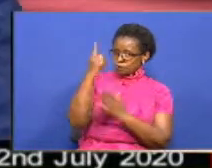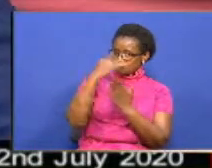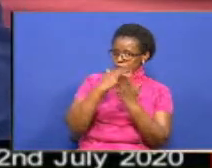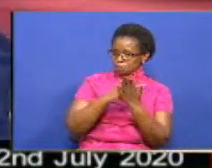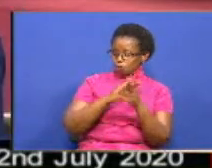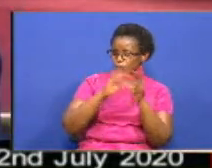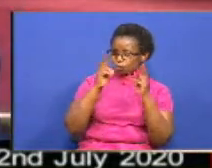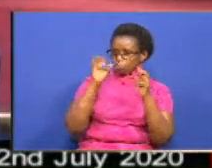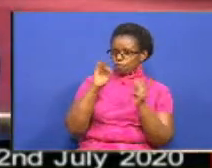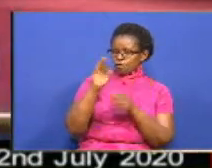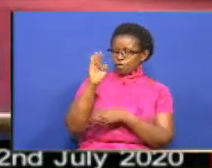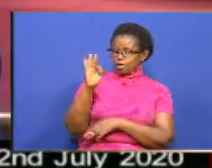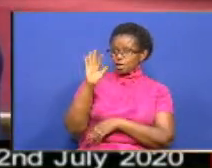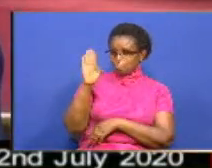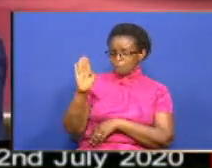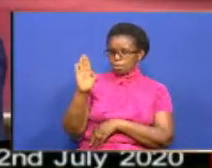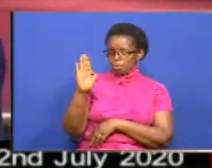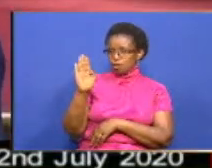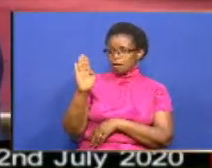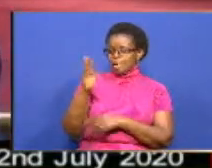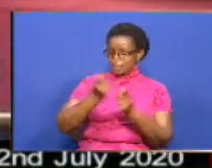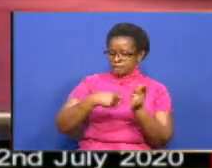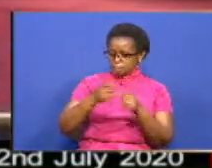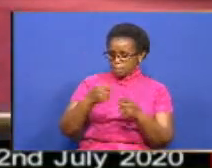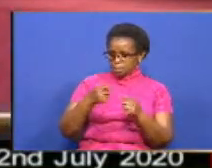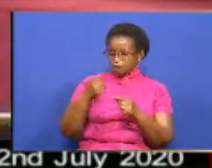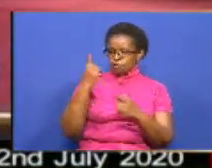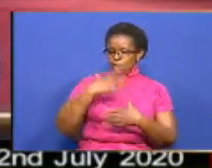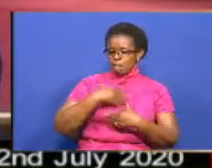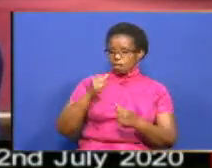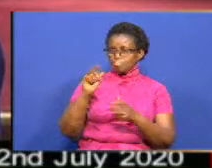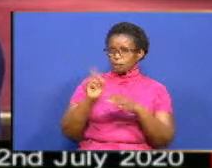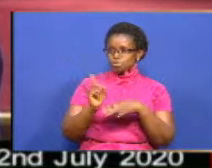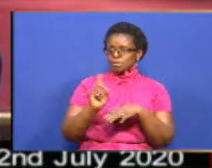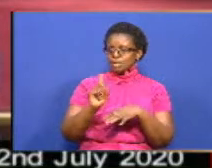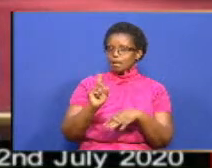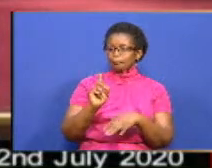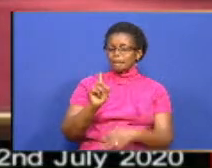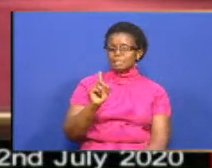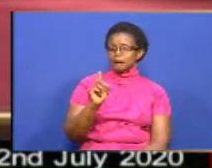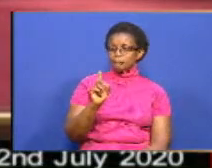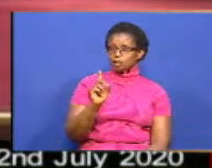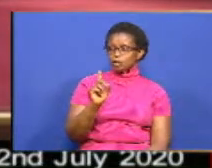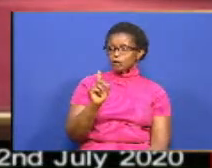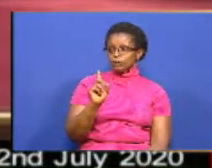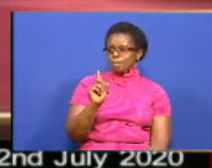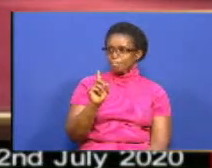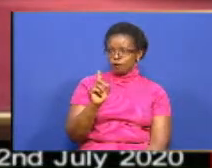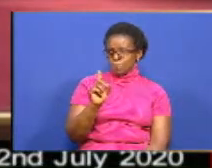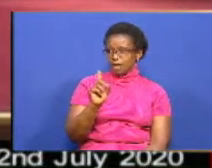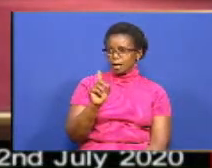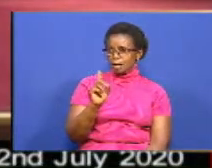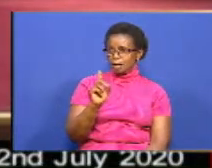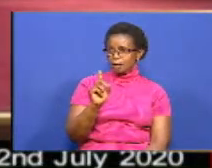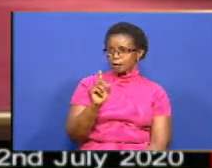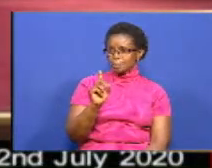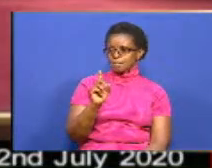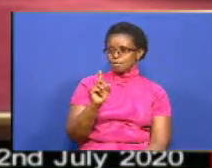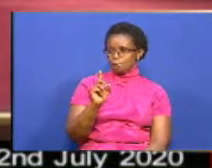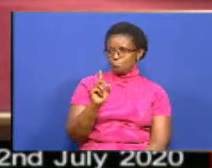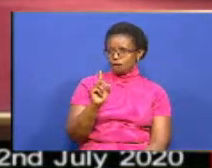3 billion expenditure under Health Ministry. So this afternoon, Mr. Speaker, if you allow me, I want to